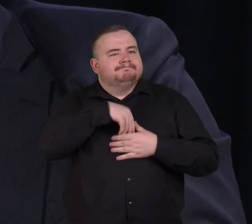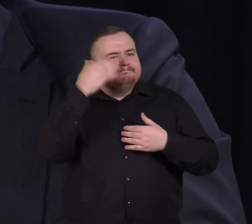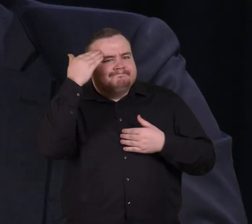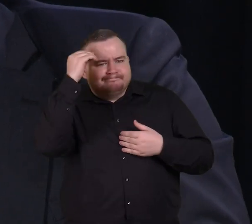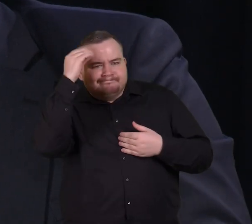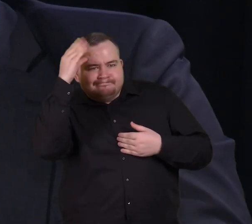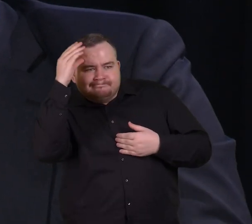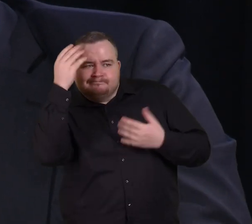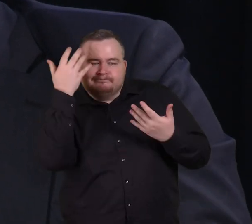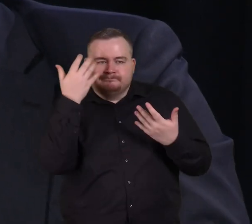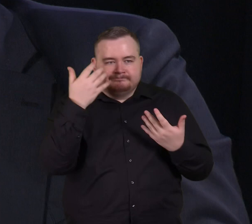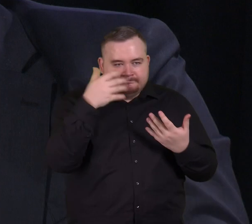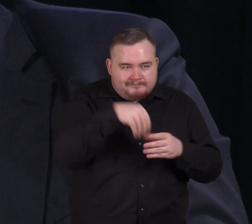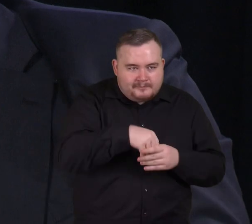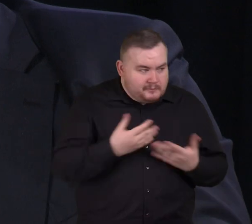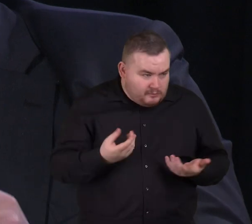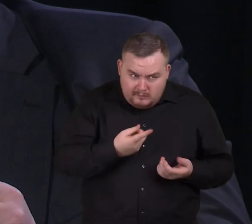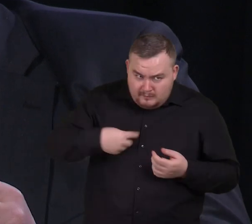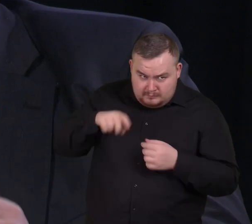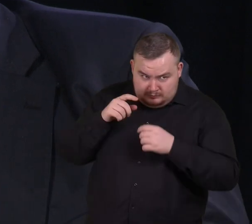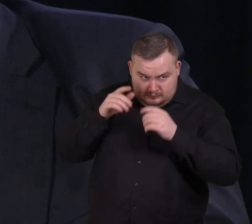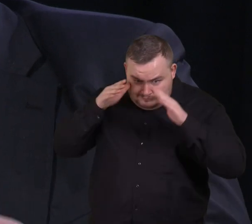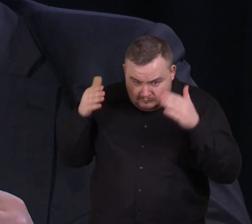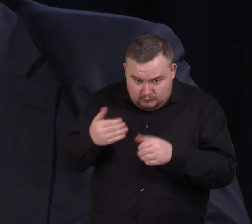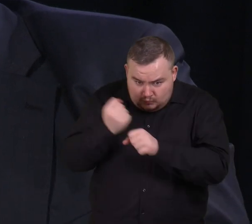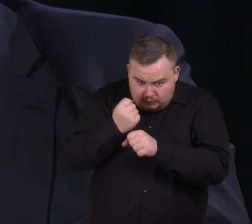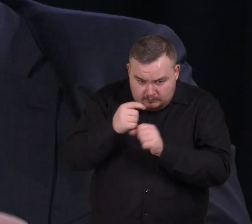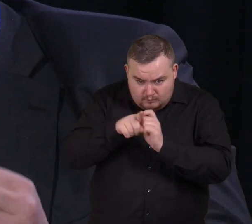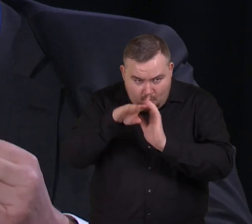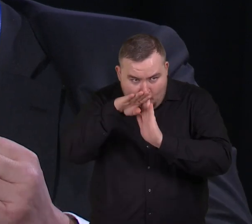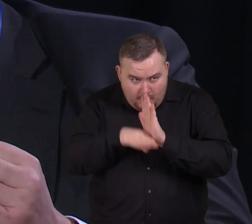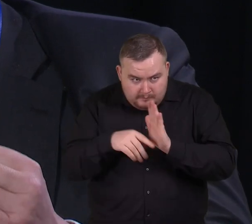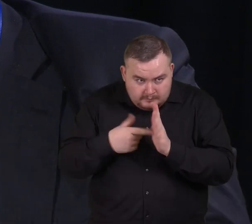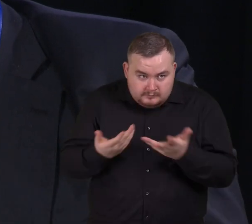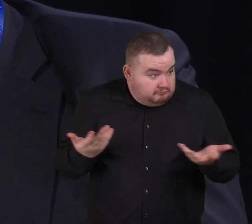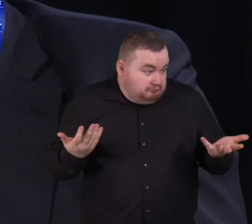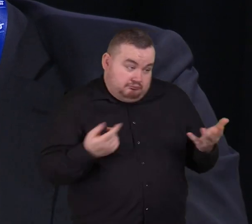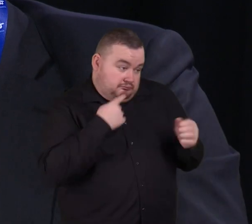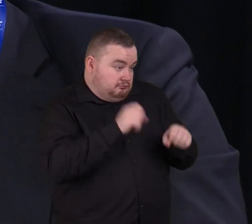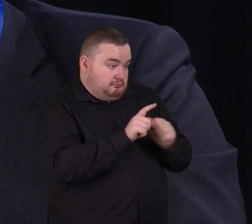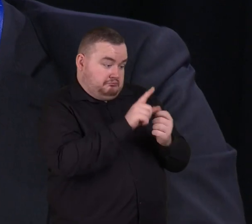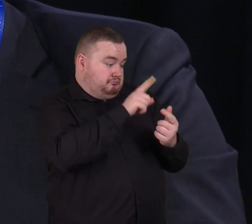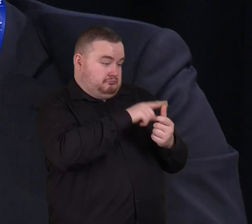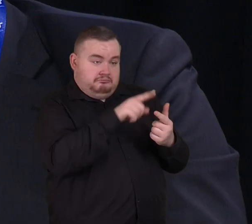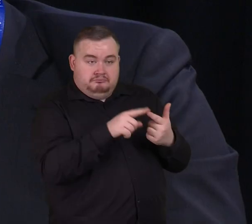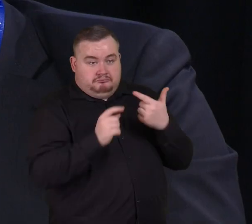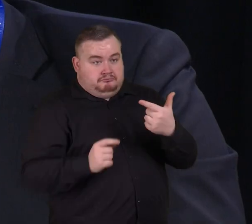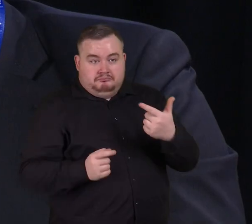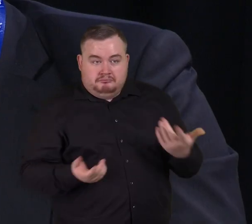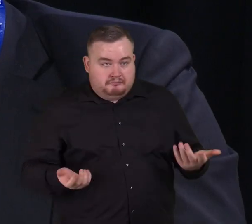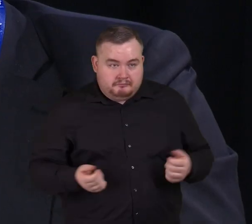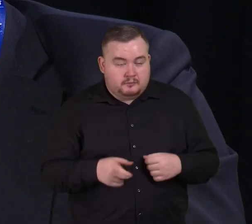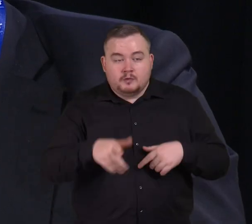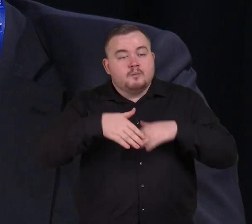as such? In principle, both, but most of the investments get delayed because of the